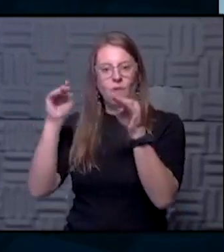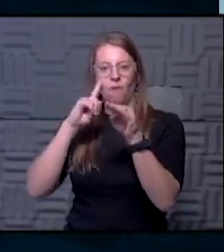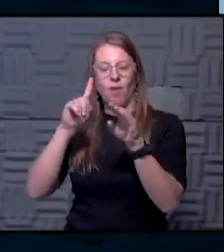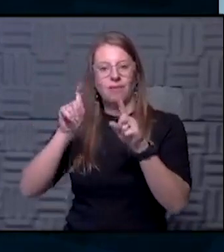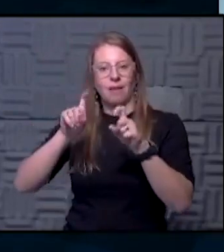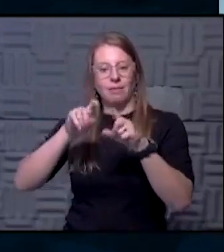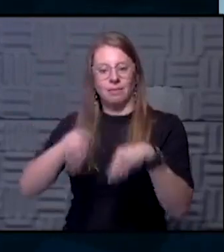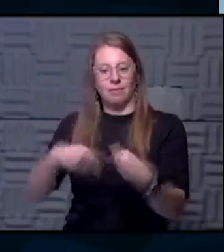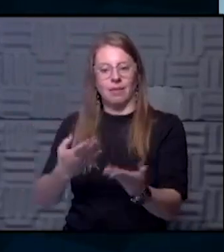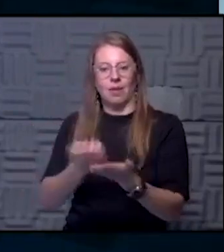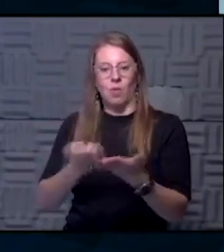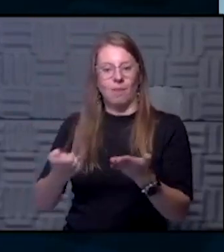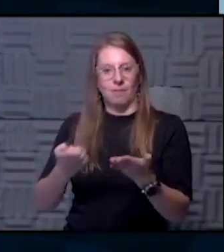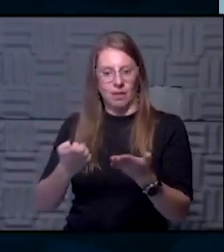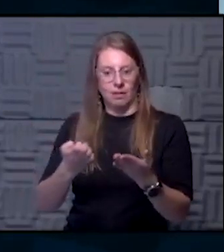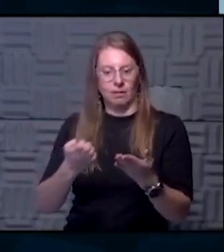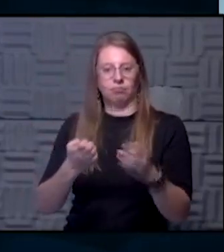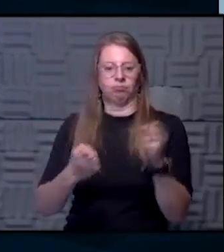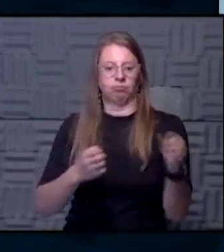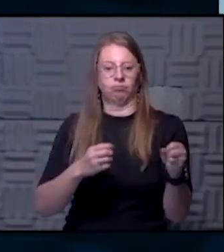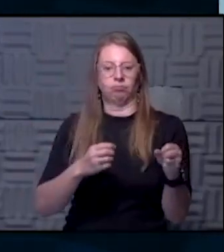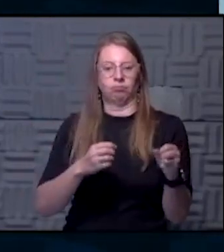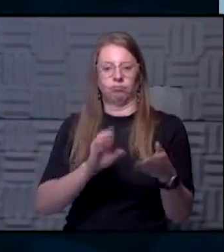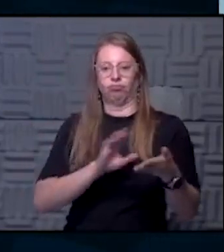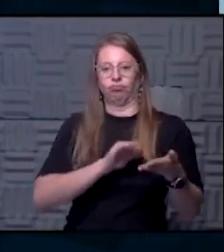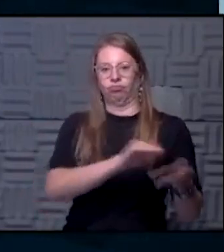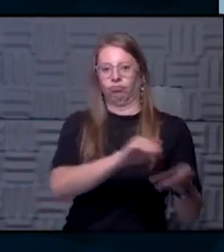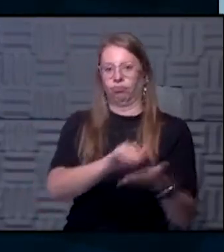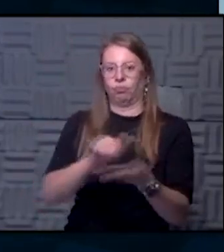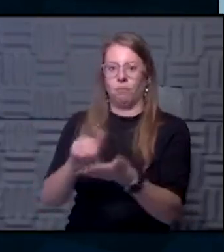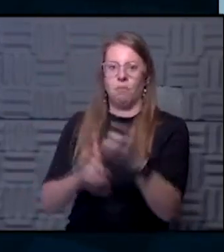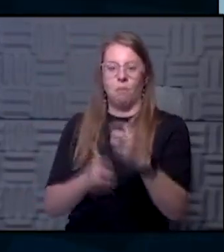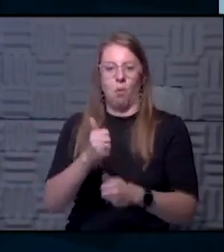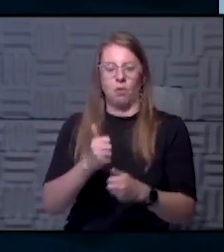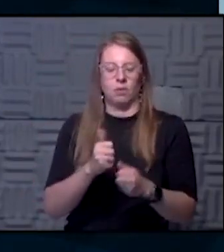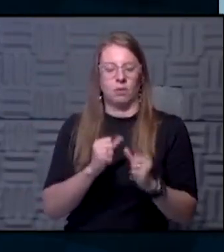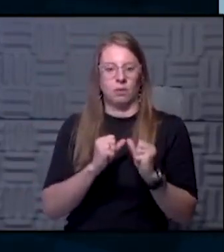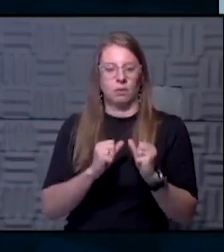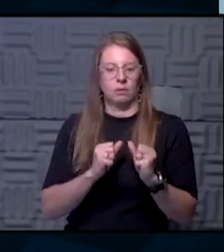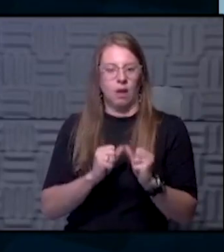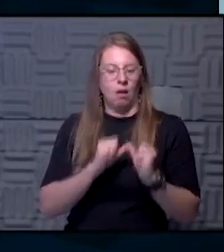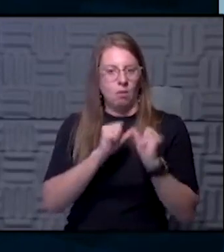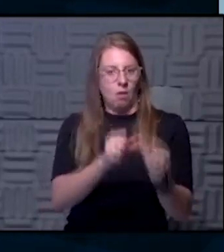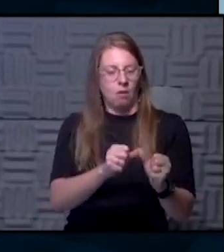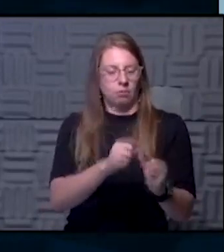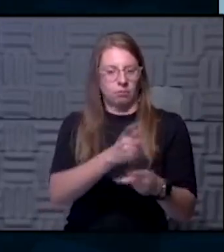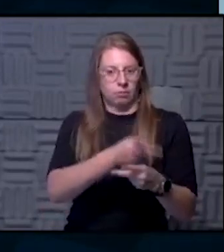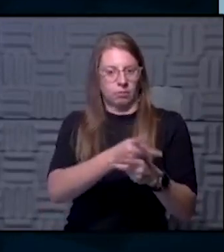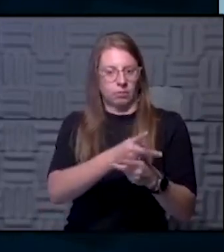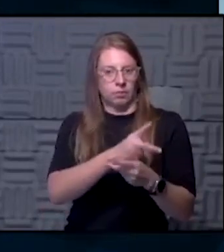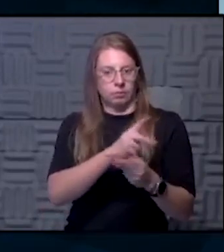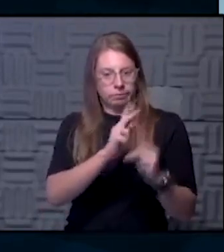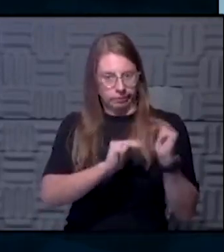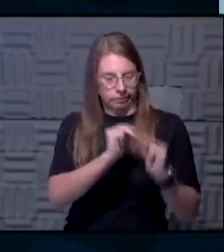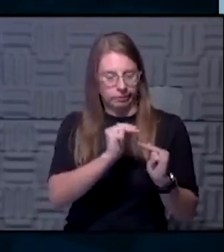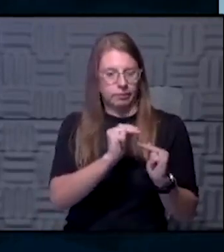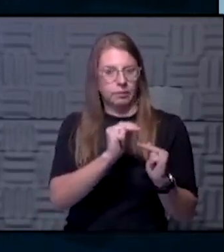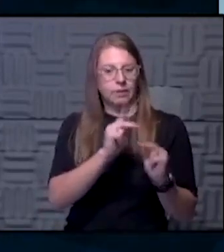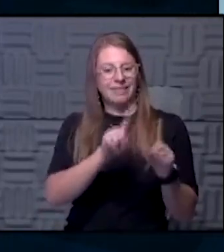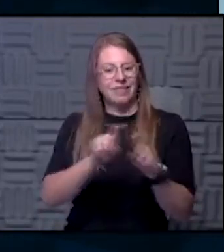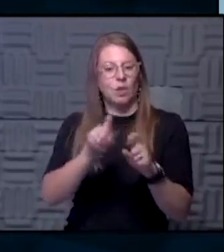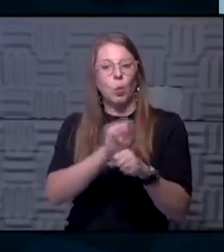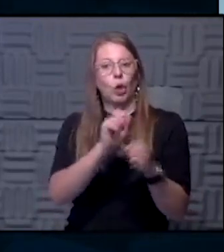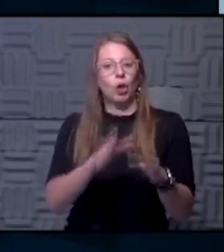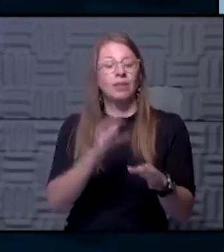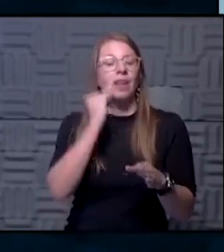testing equipment into every long-term or most long-term care facilities to do regular testing of the workers,